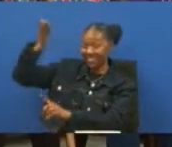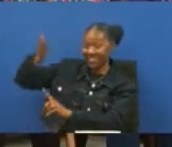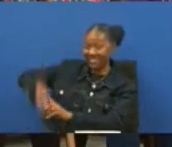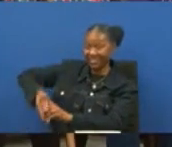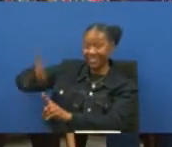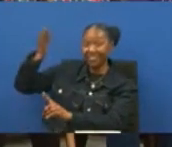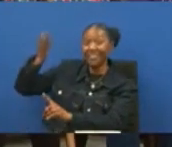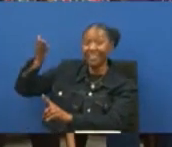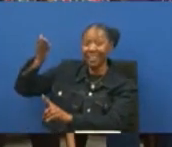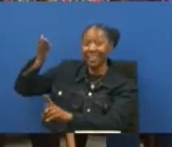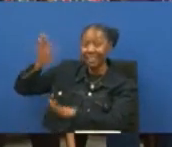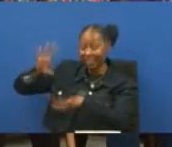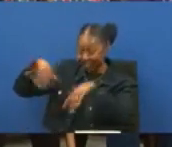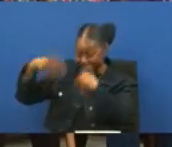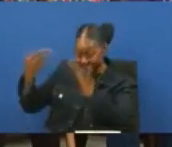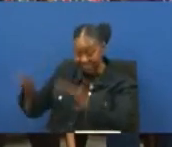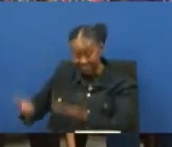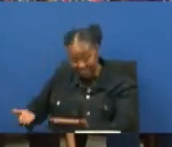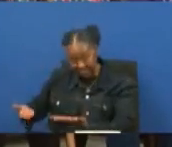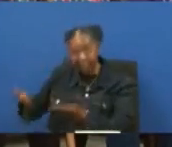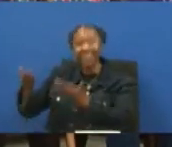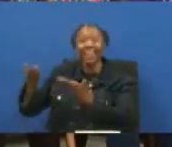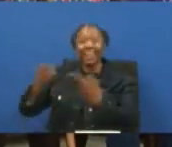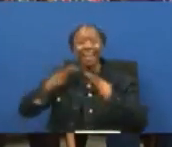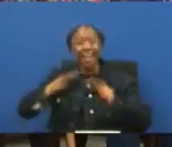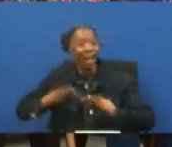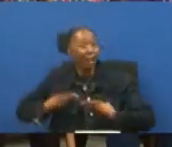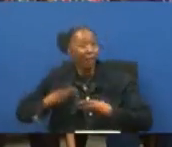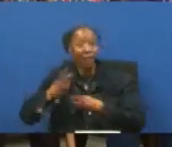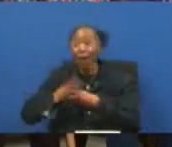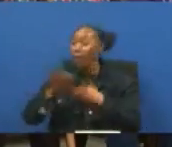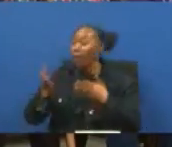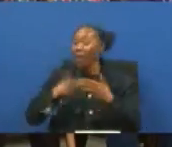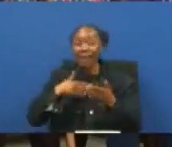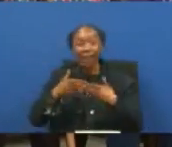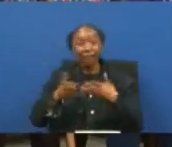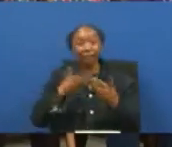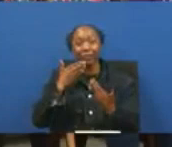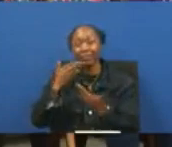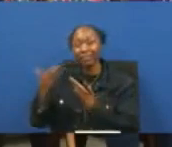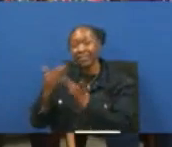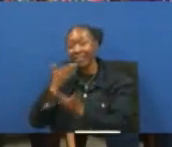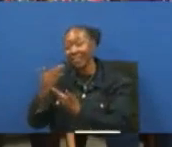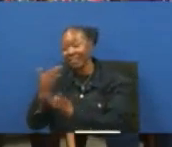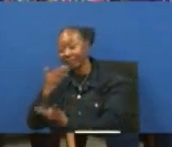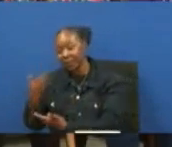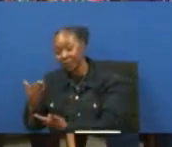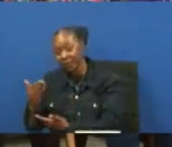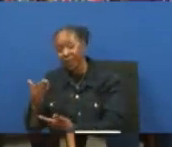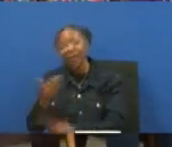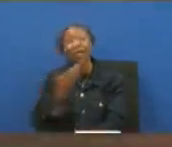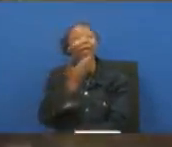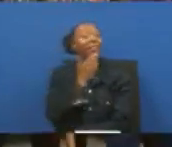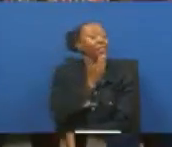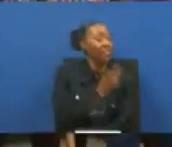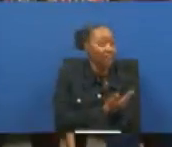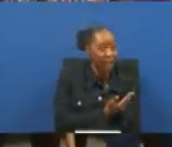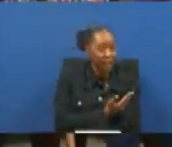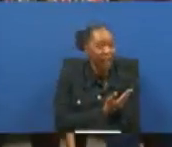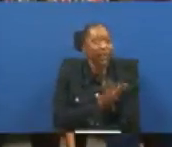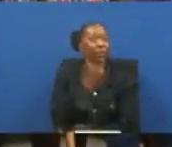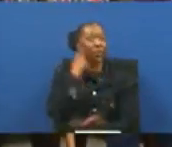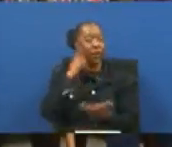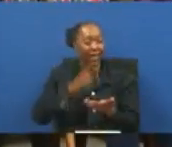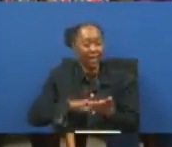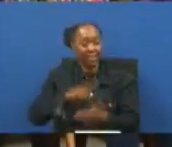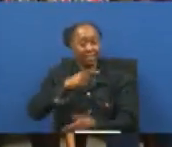of healthy heart, whatever. Thank you. Yes, thank indeed. You. Feel free. Thank you, Ms. Coleman, for recognizing us